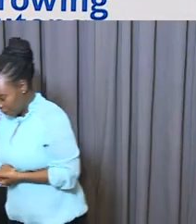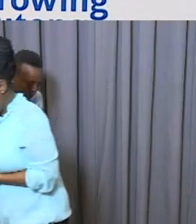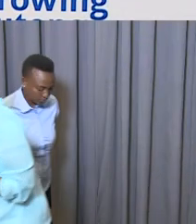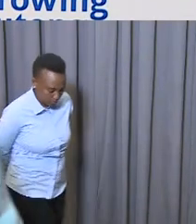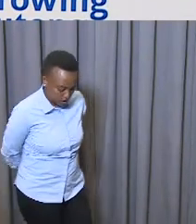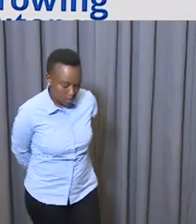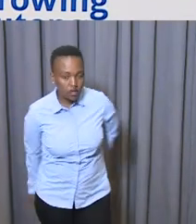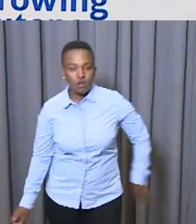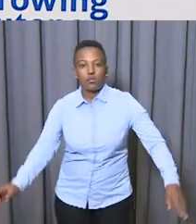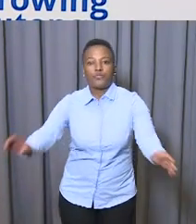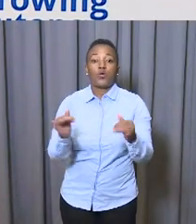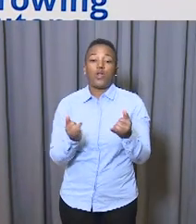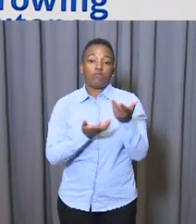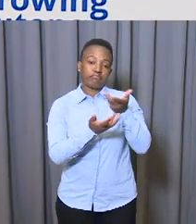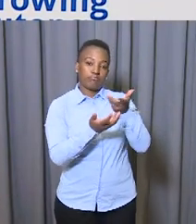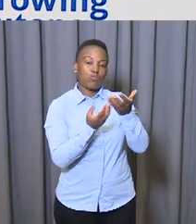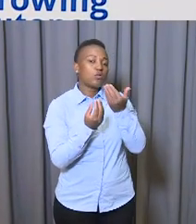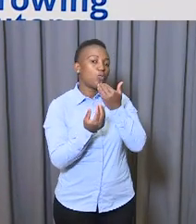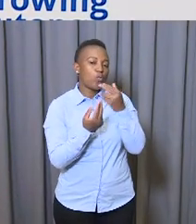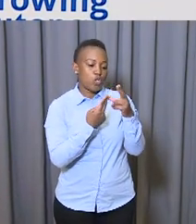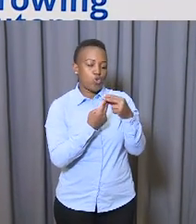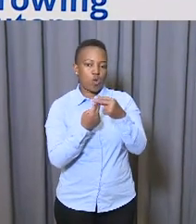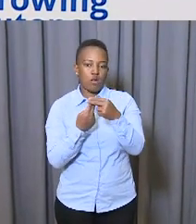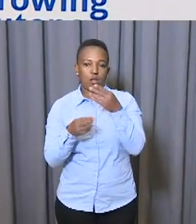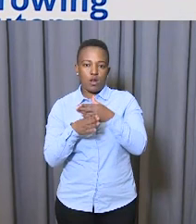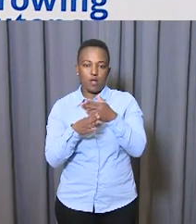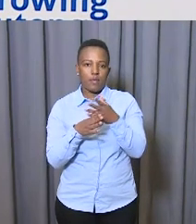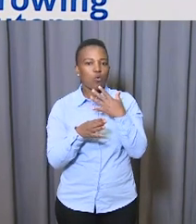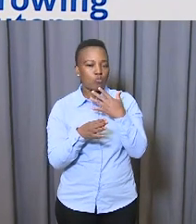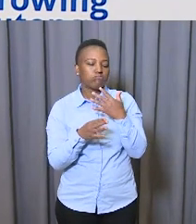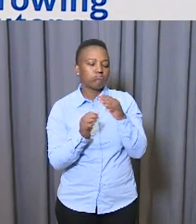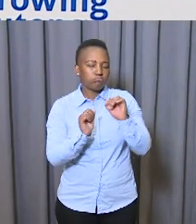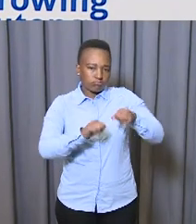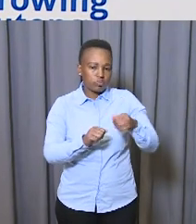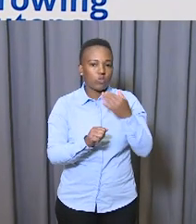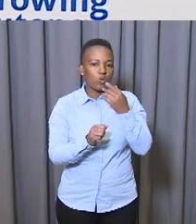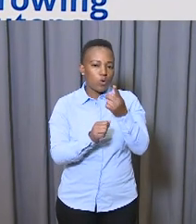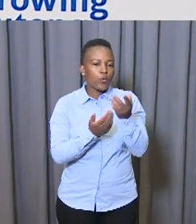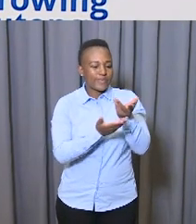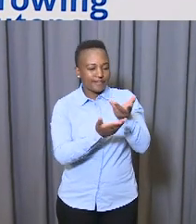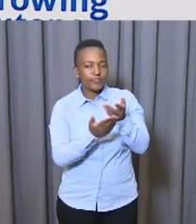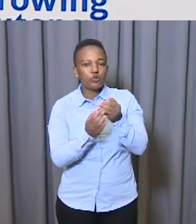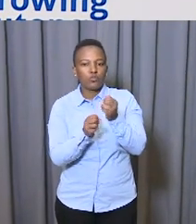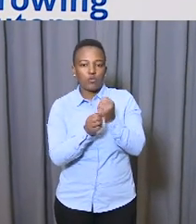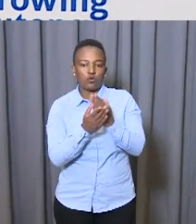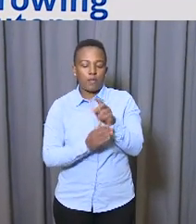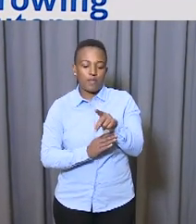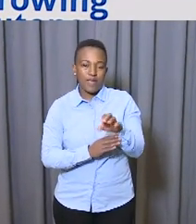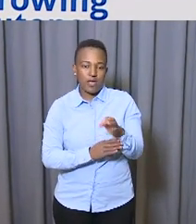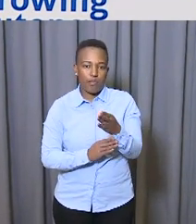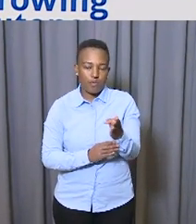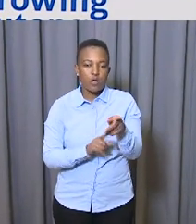our labor unions, particularly those who are recognized labor unions. And we also want to welcome the